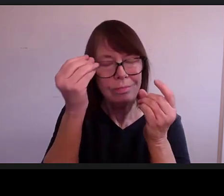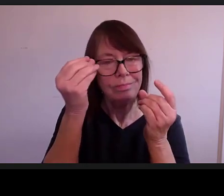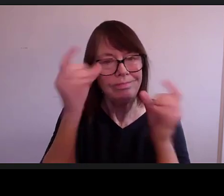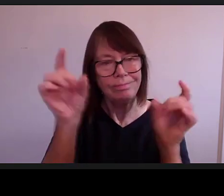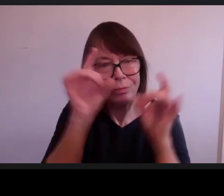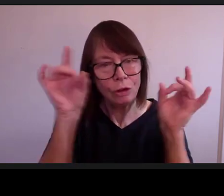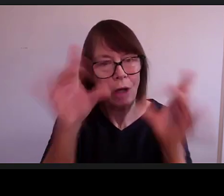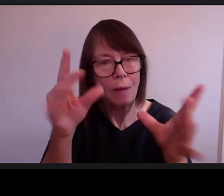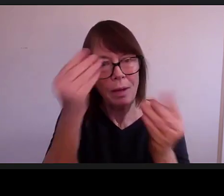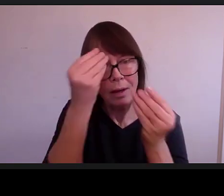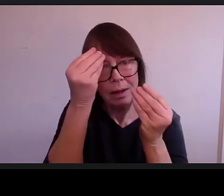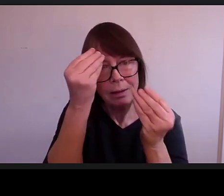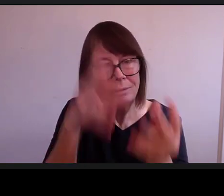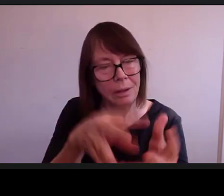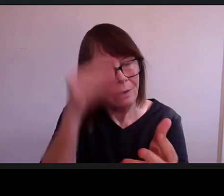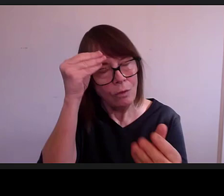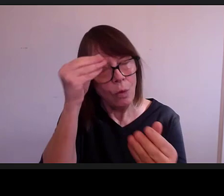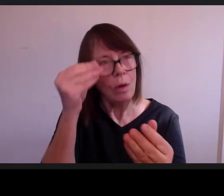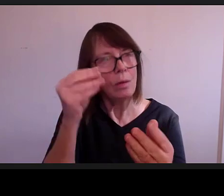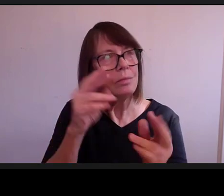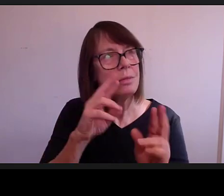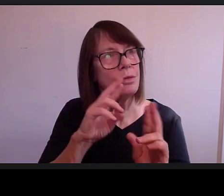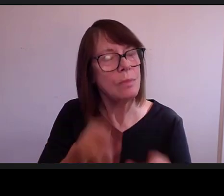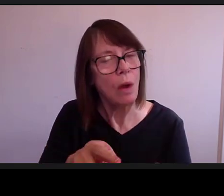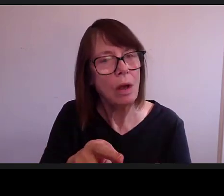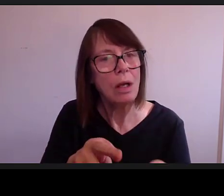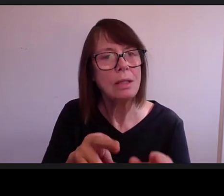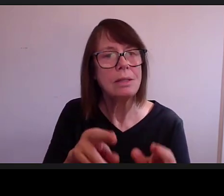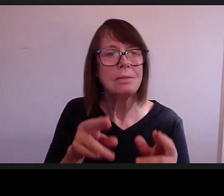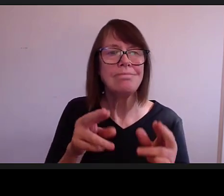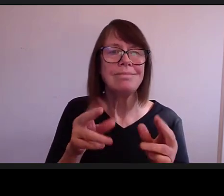as First Nation people, there is a lot to unpack.